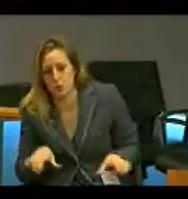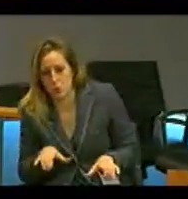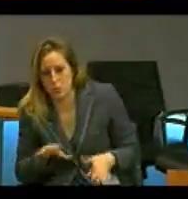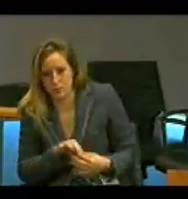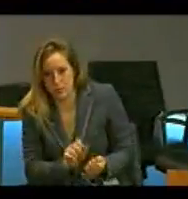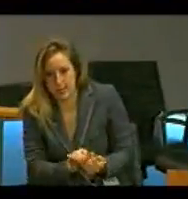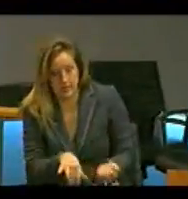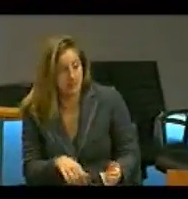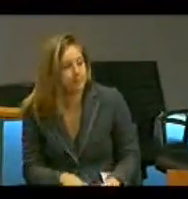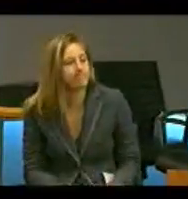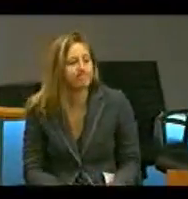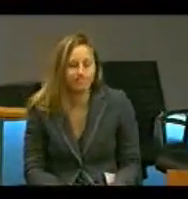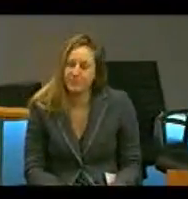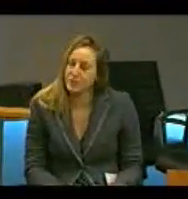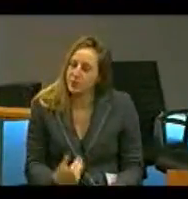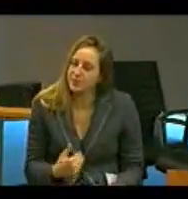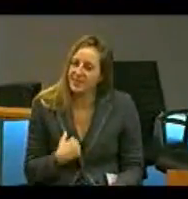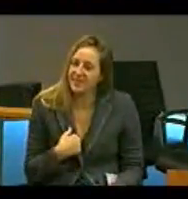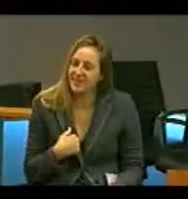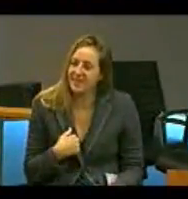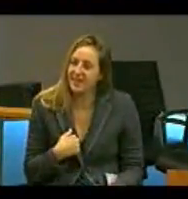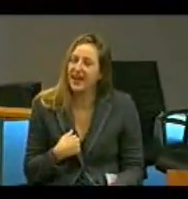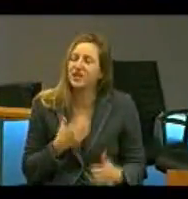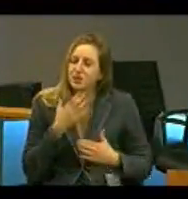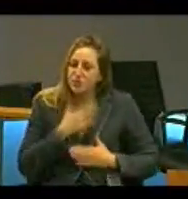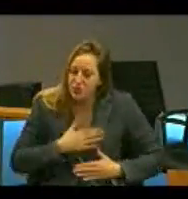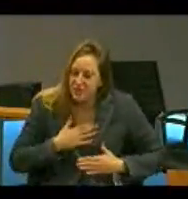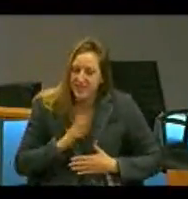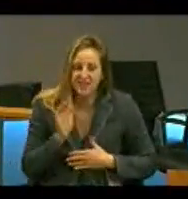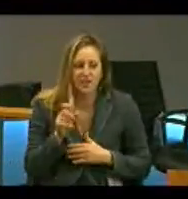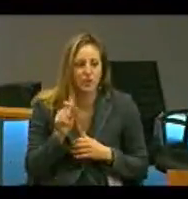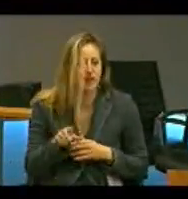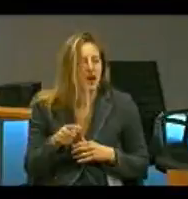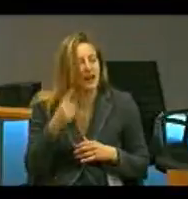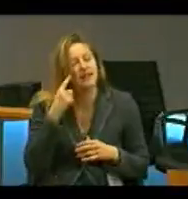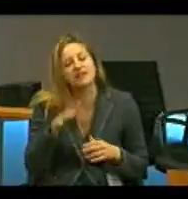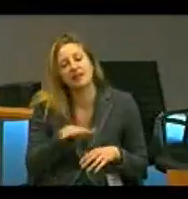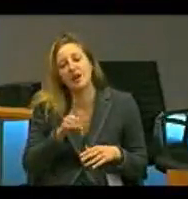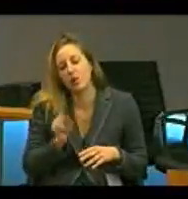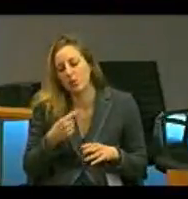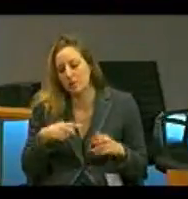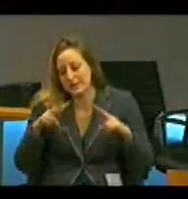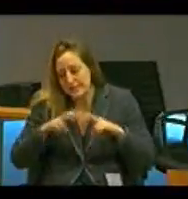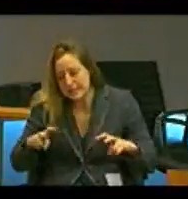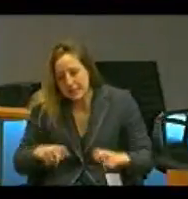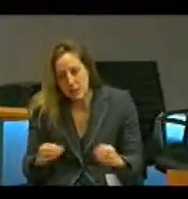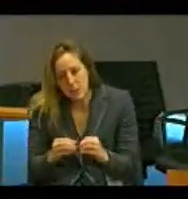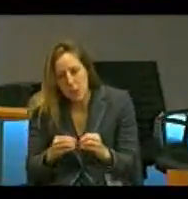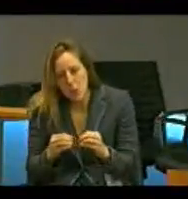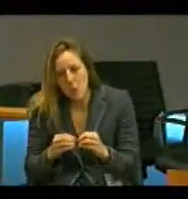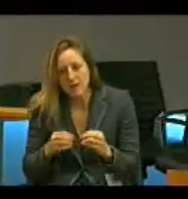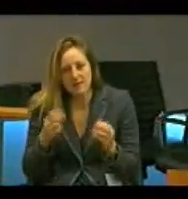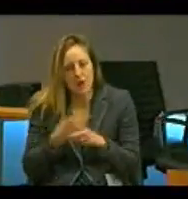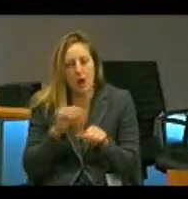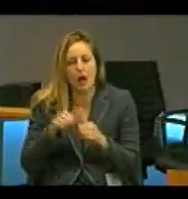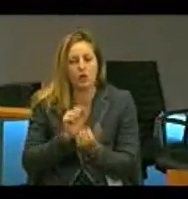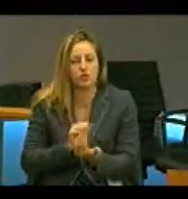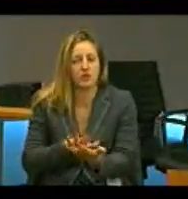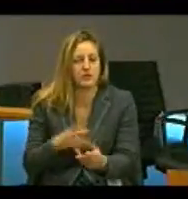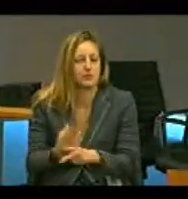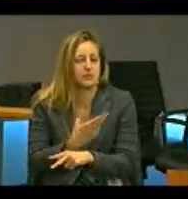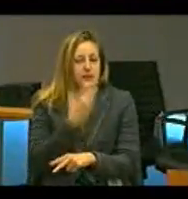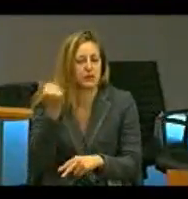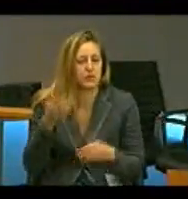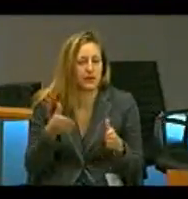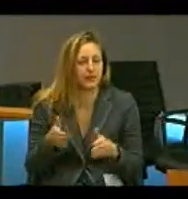I deeply appreciate that question. And I actually think it's an area where there's a lot more thought that needs to be brought to bear to figure out how to address this. To